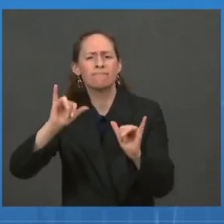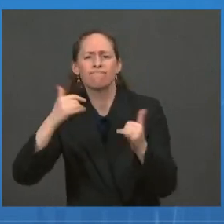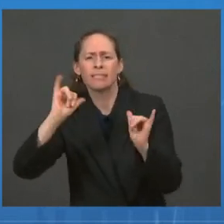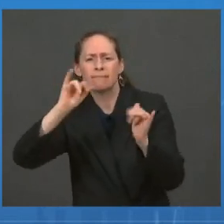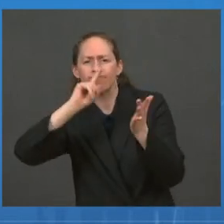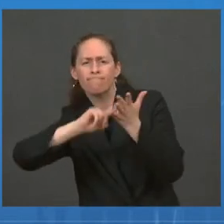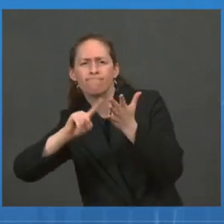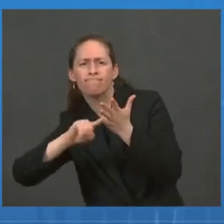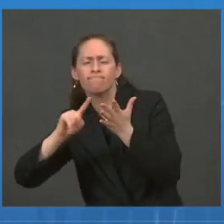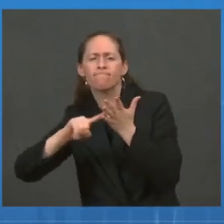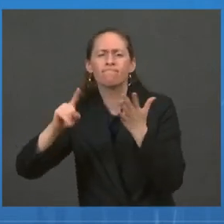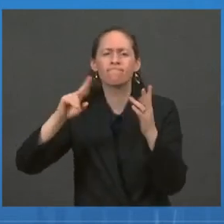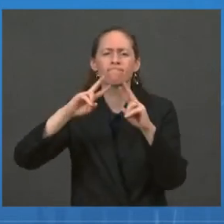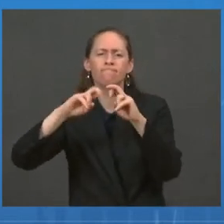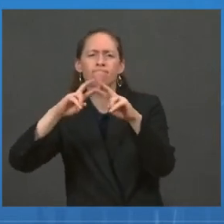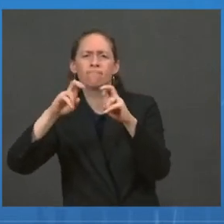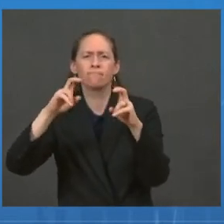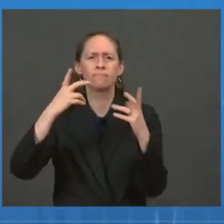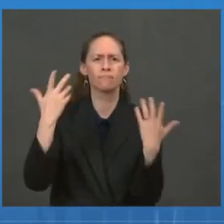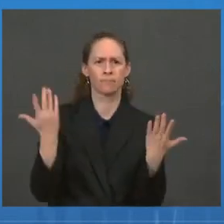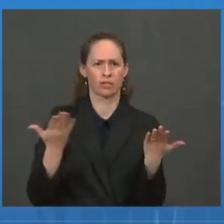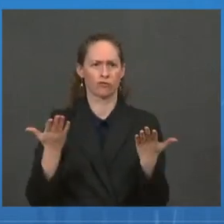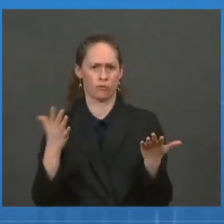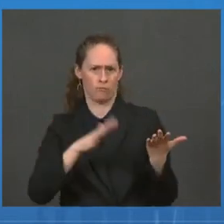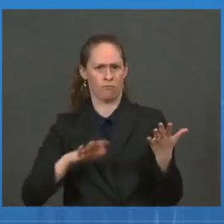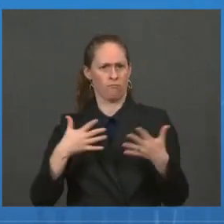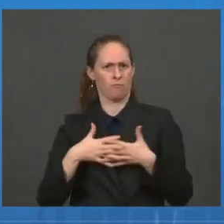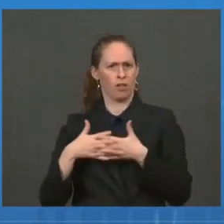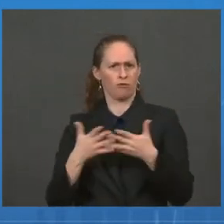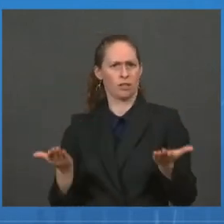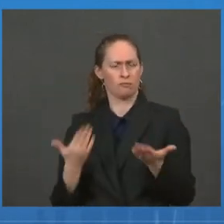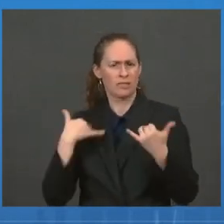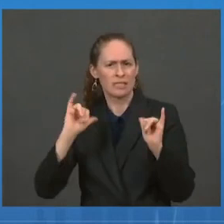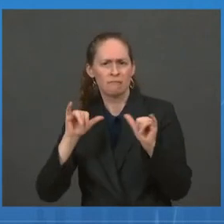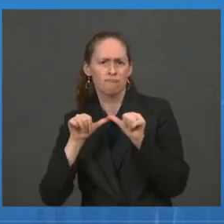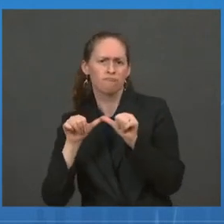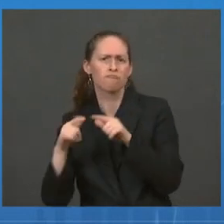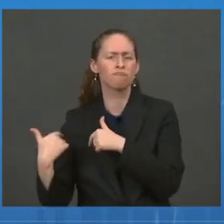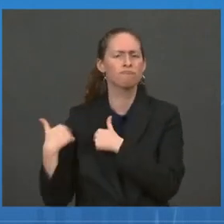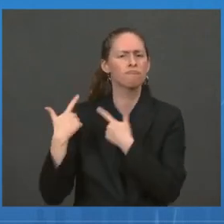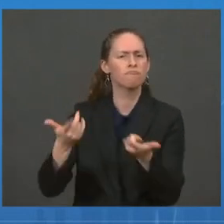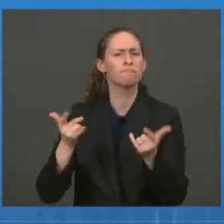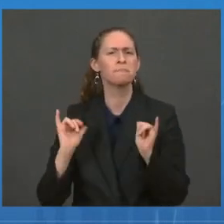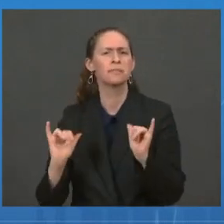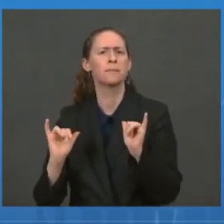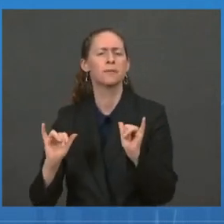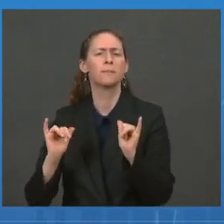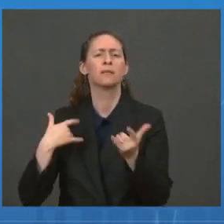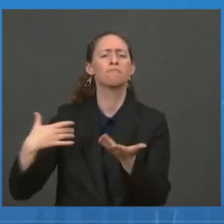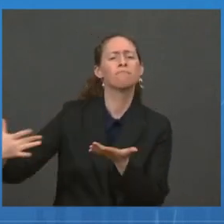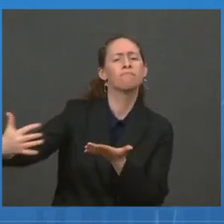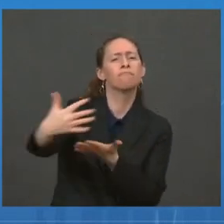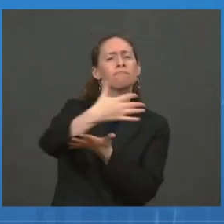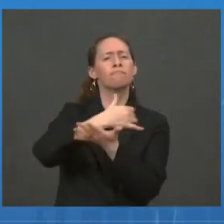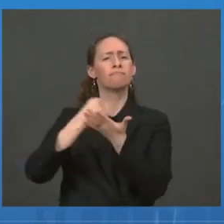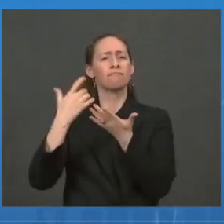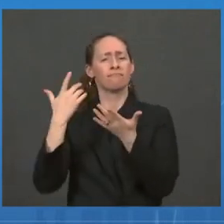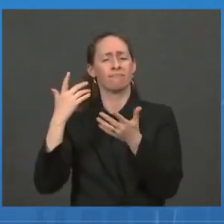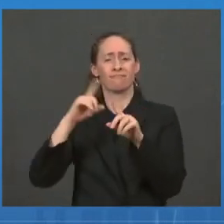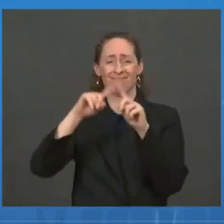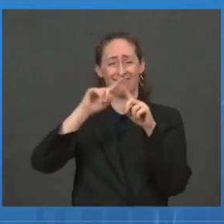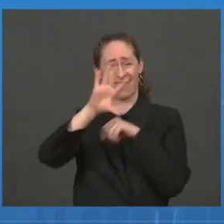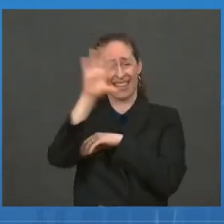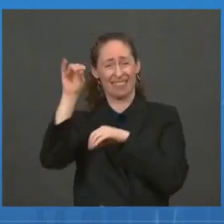months we have received specimens from all 50 states plus guam northern mariana islands puerto rico and the